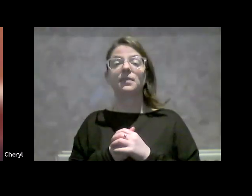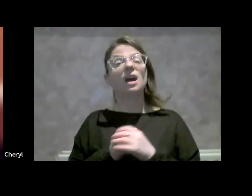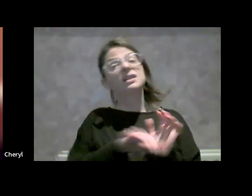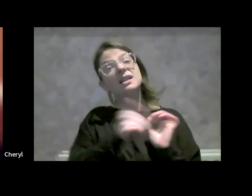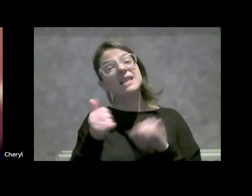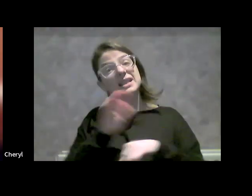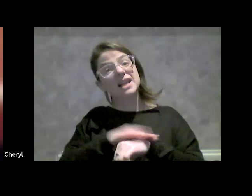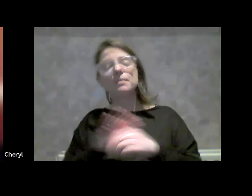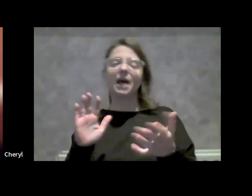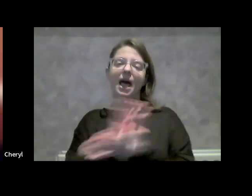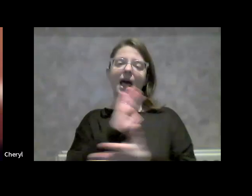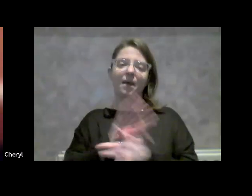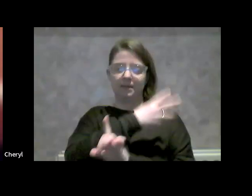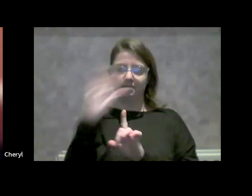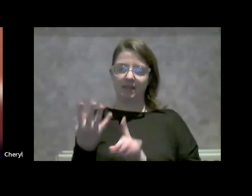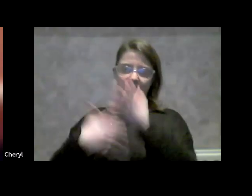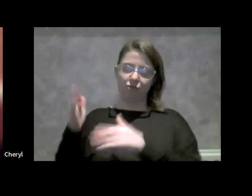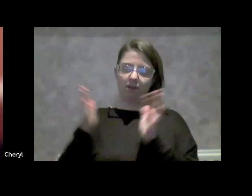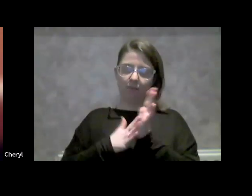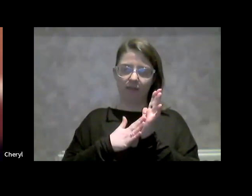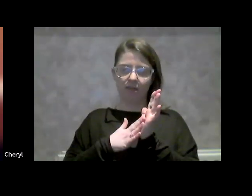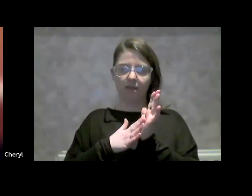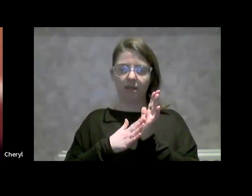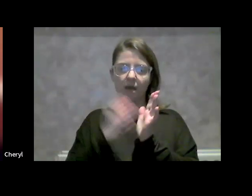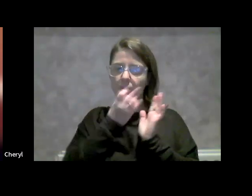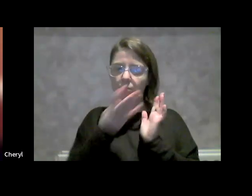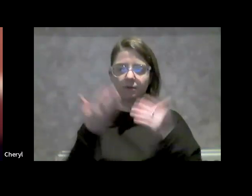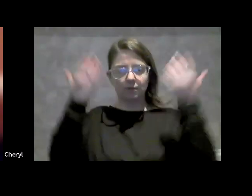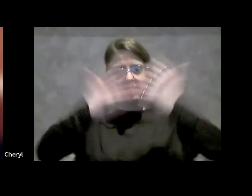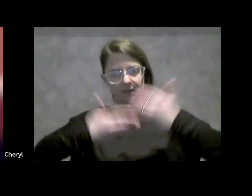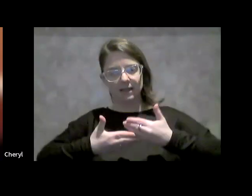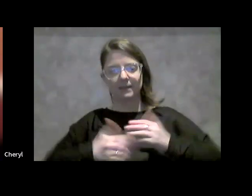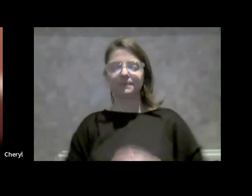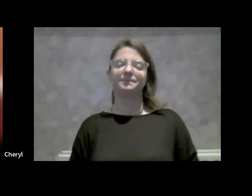next time, happy LGBT History Month, everybody. I hope you have a really gorgeous rest of your night.